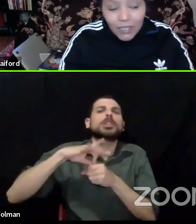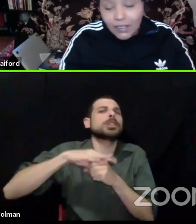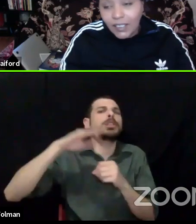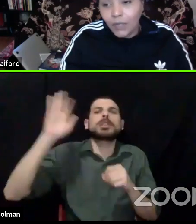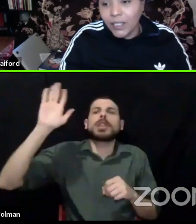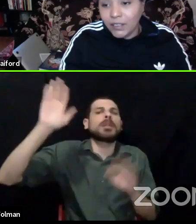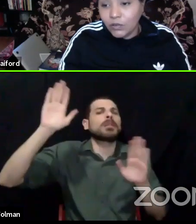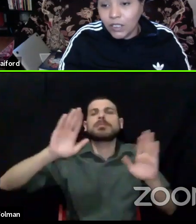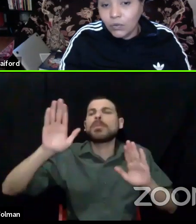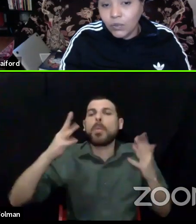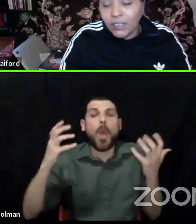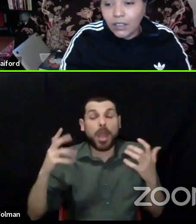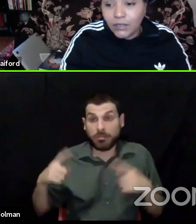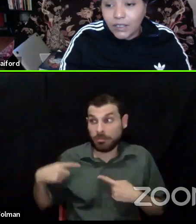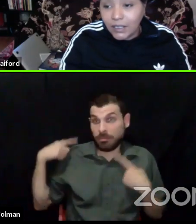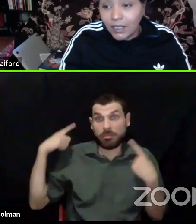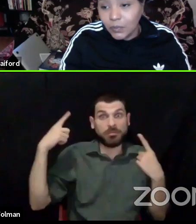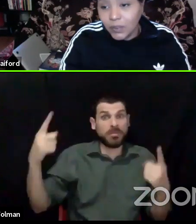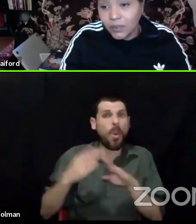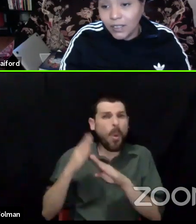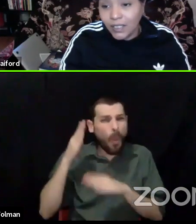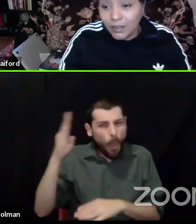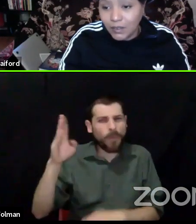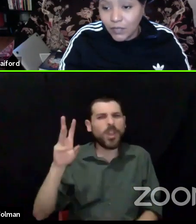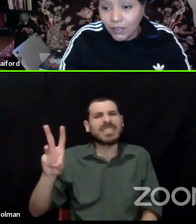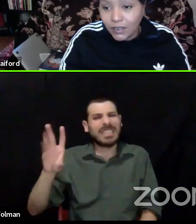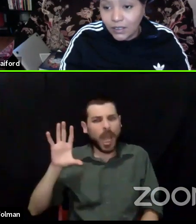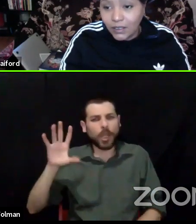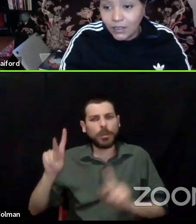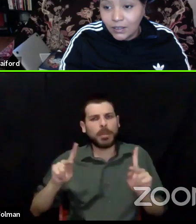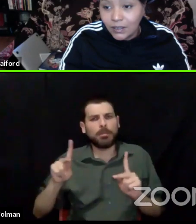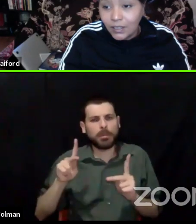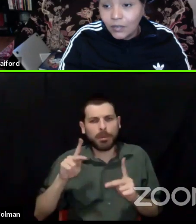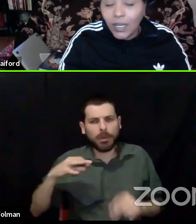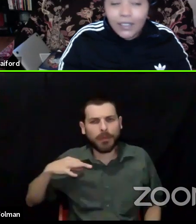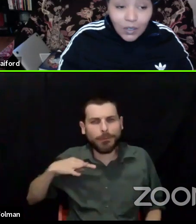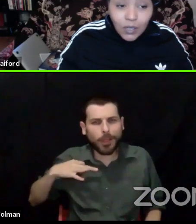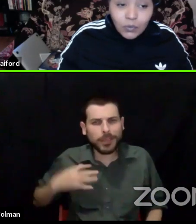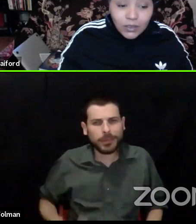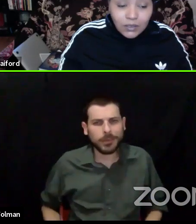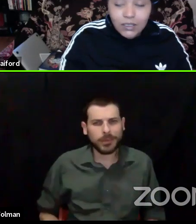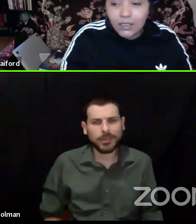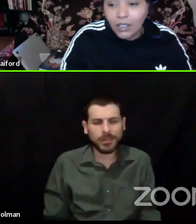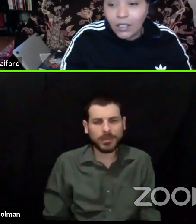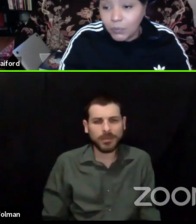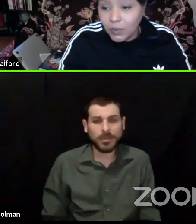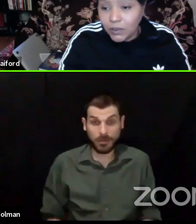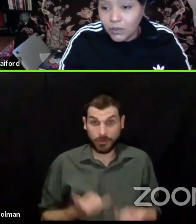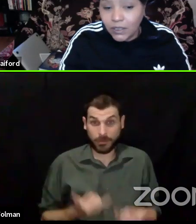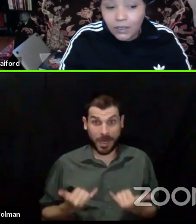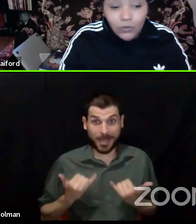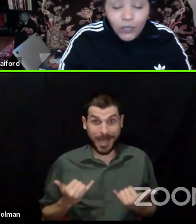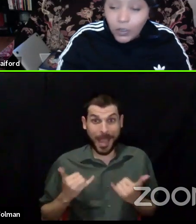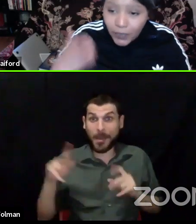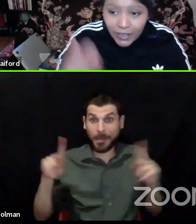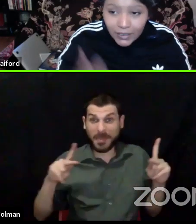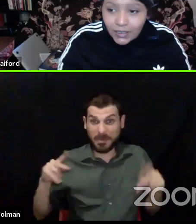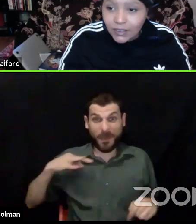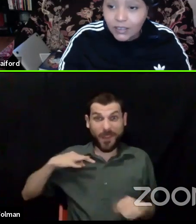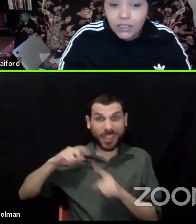time that the campaign has run, we got over 600 people that signed up to volunteer. Right now, while we're on this call, there are people doing